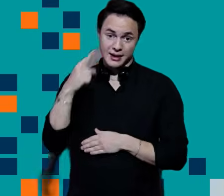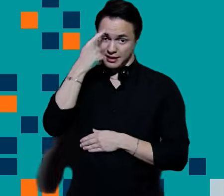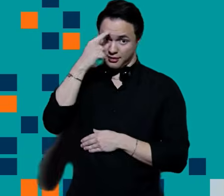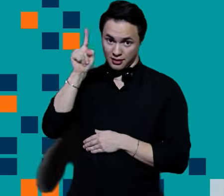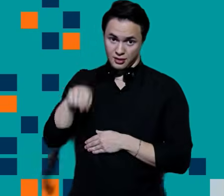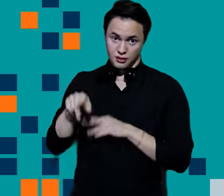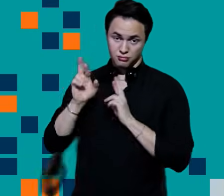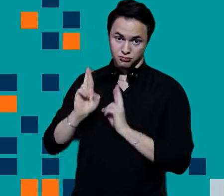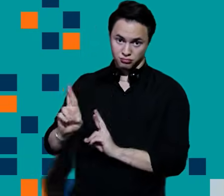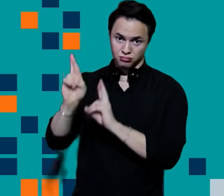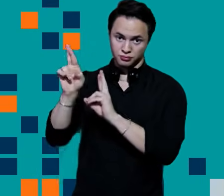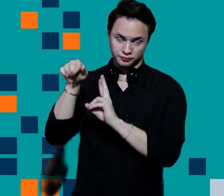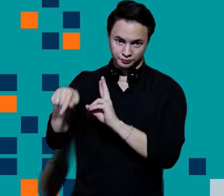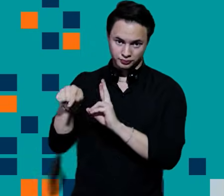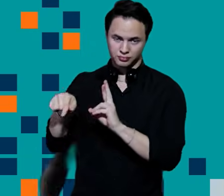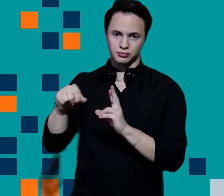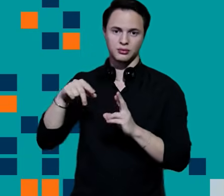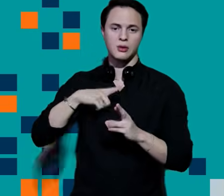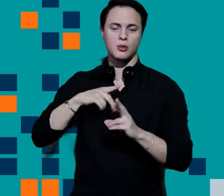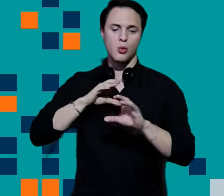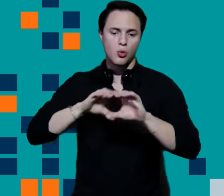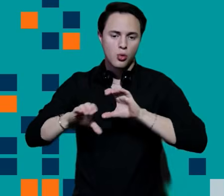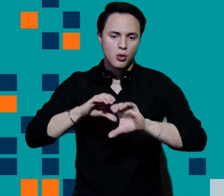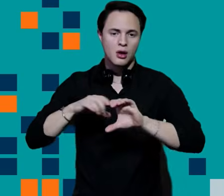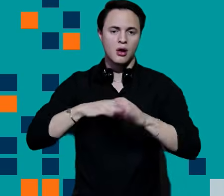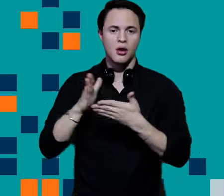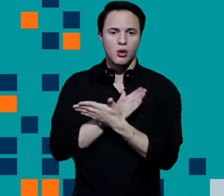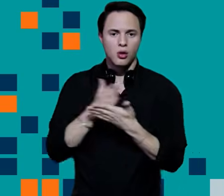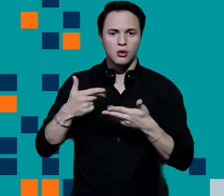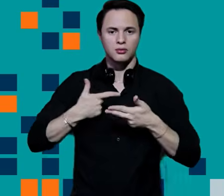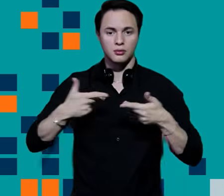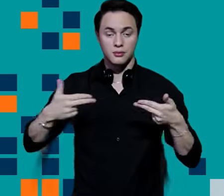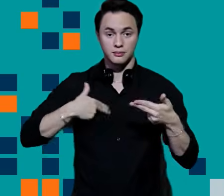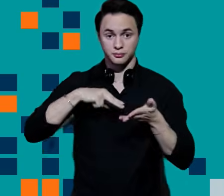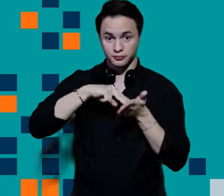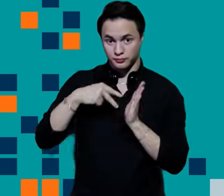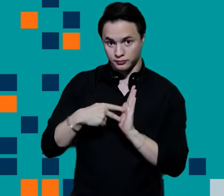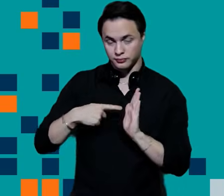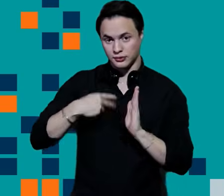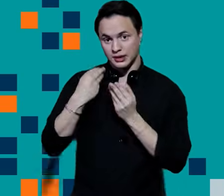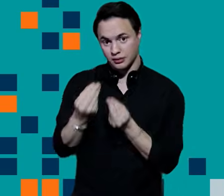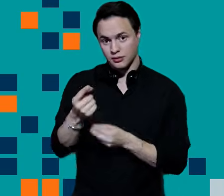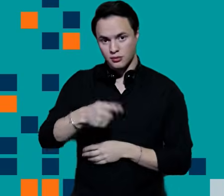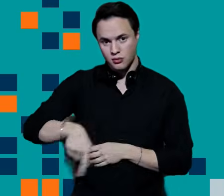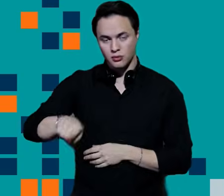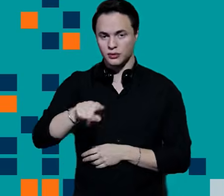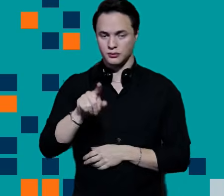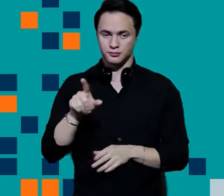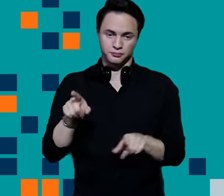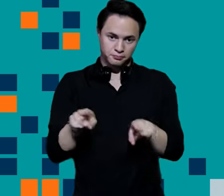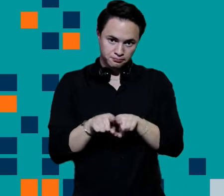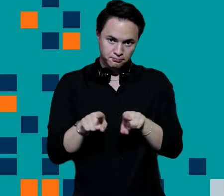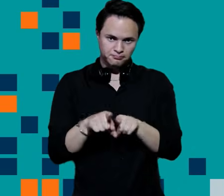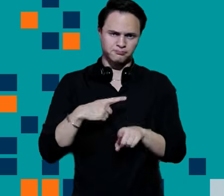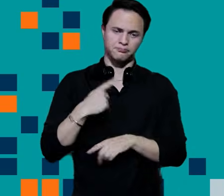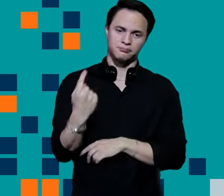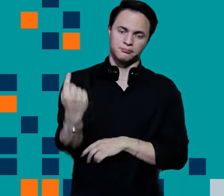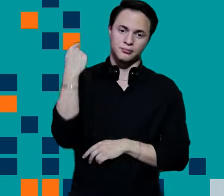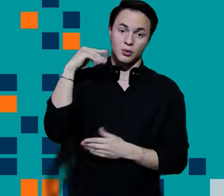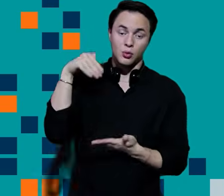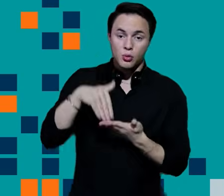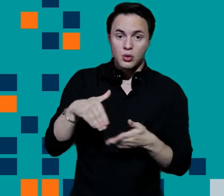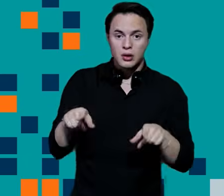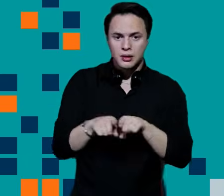back to Slutogenesis, that communicate a way forward, a meaningful, and give you agency. The last one is tied to